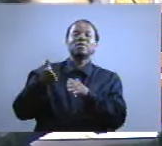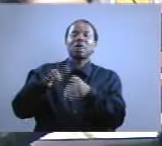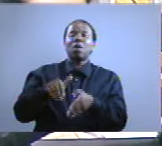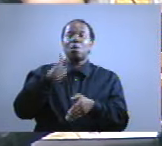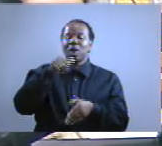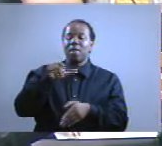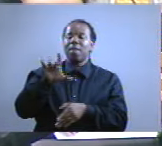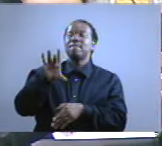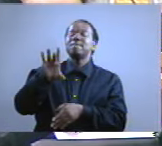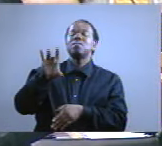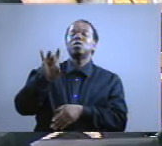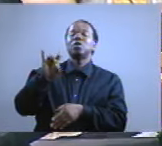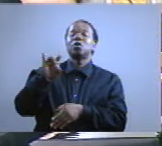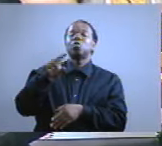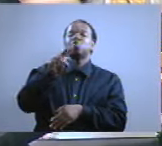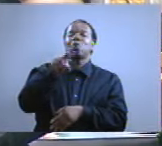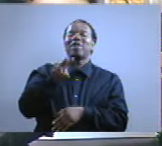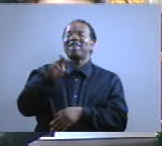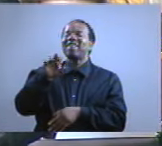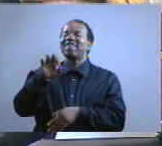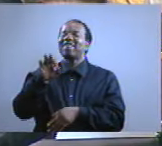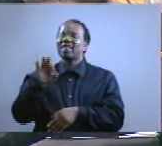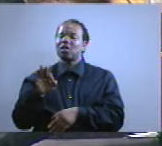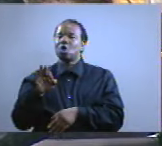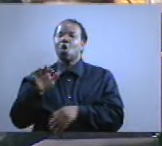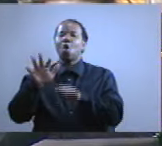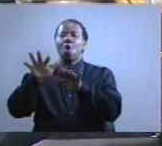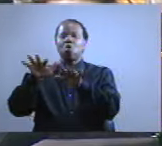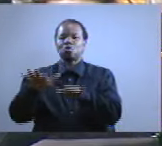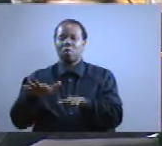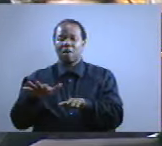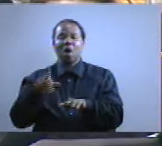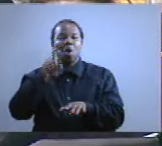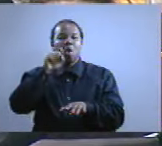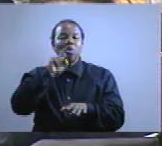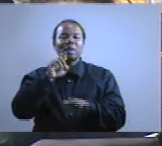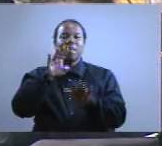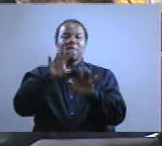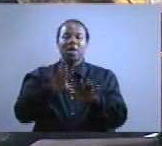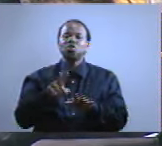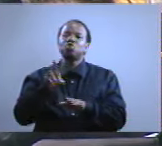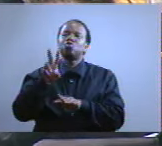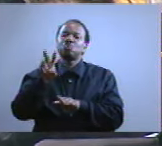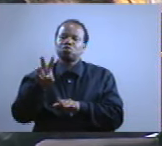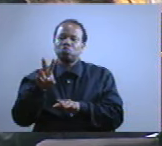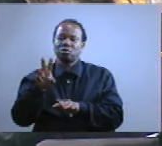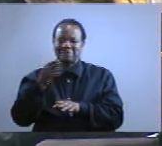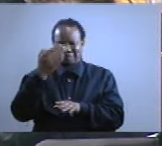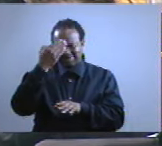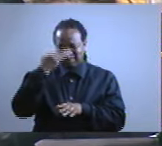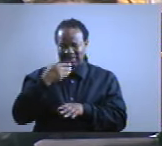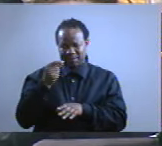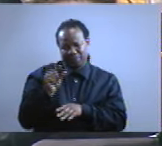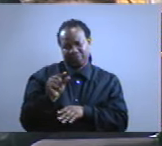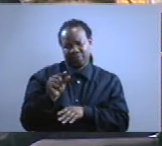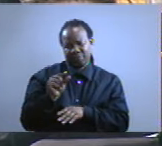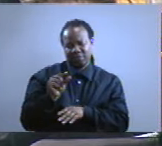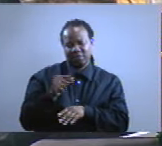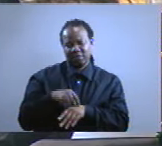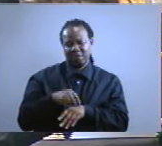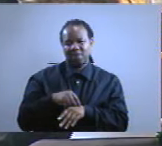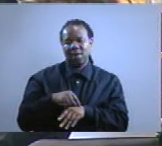Wednesday, 23rd October, at the age of 92 after a short illness. Further notes that along with